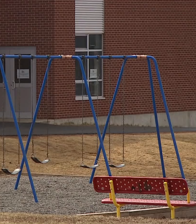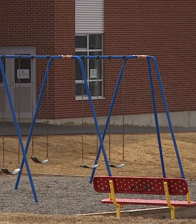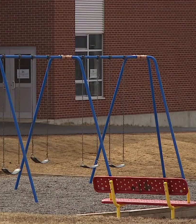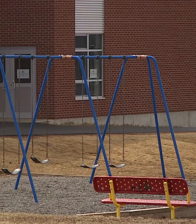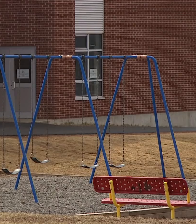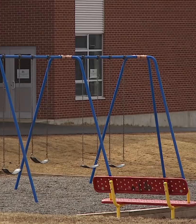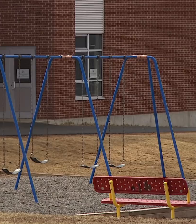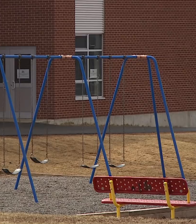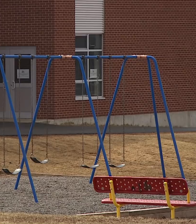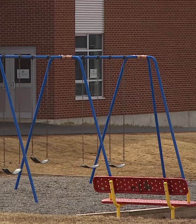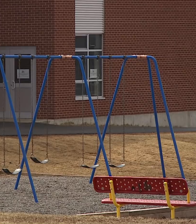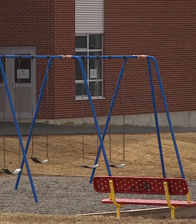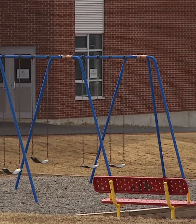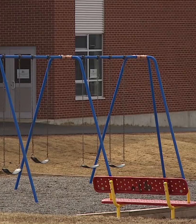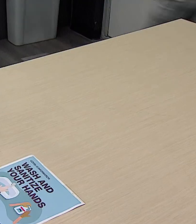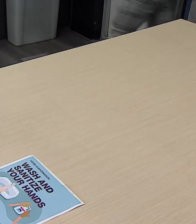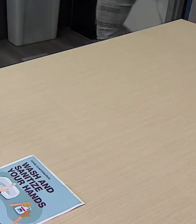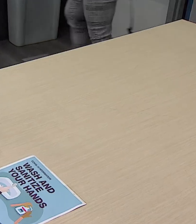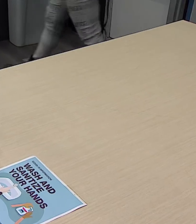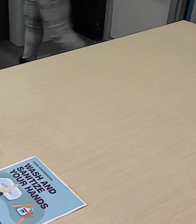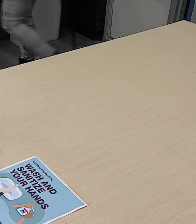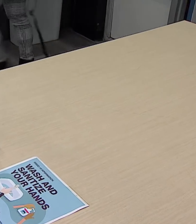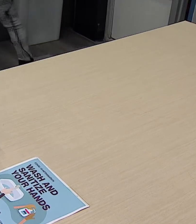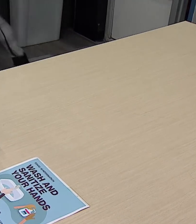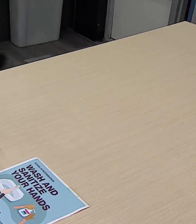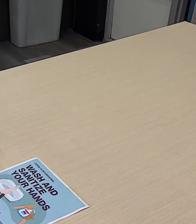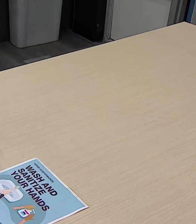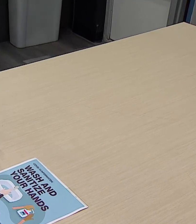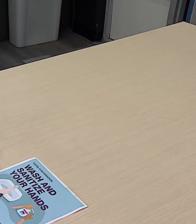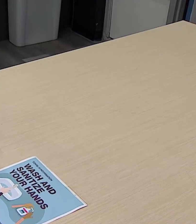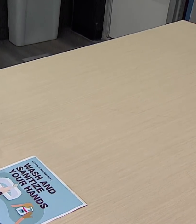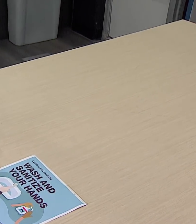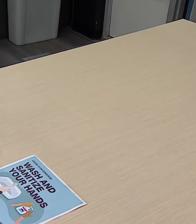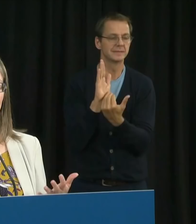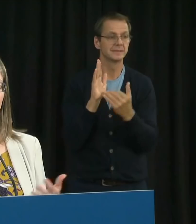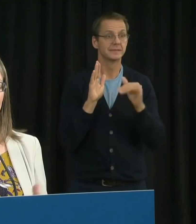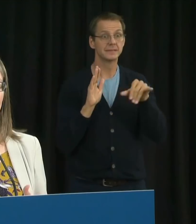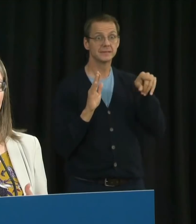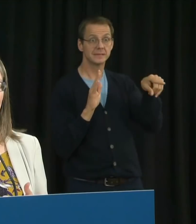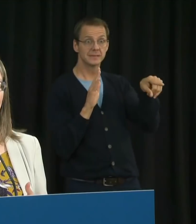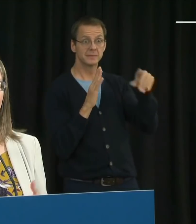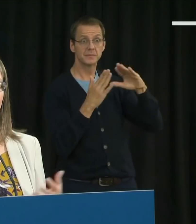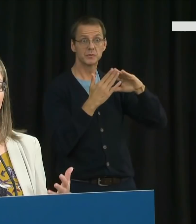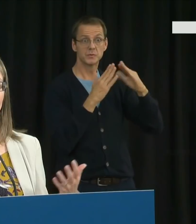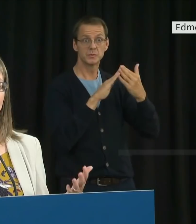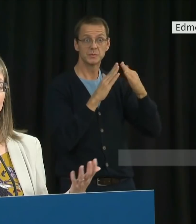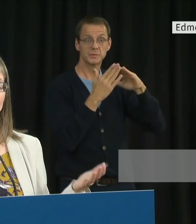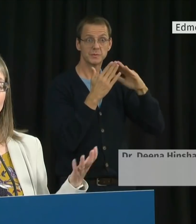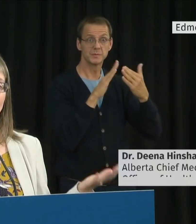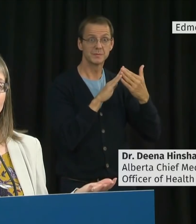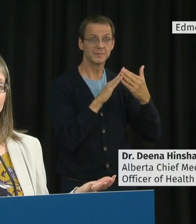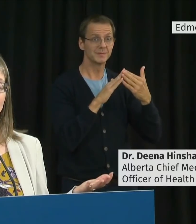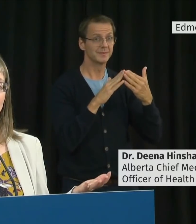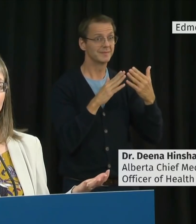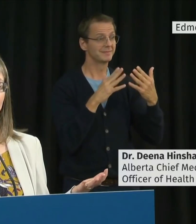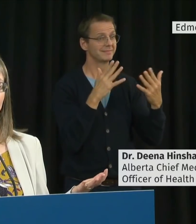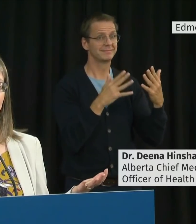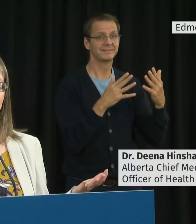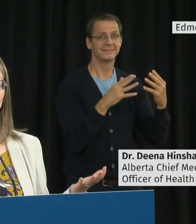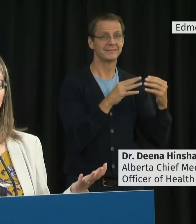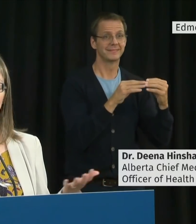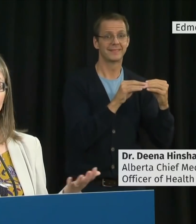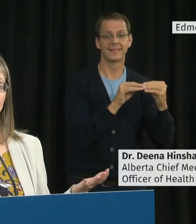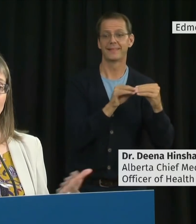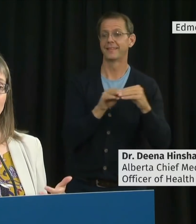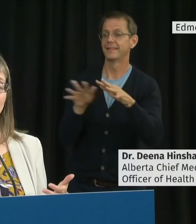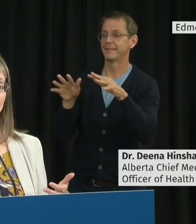the spread in schools may depend on reversing that. We know that in places where community transmission is rising, that